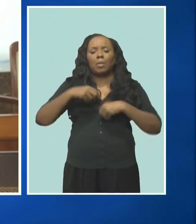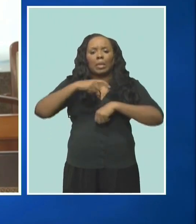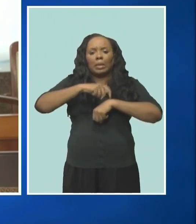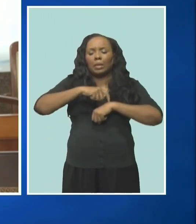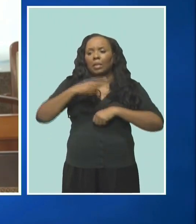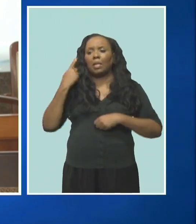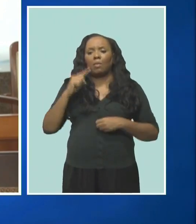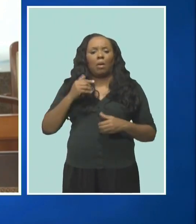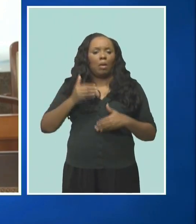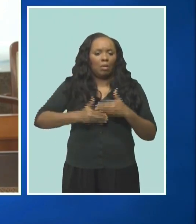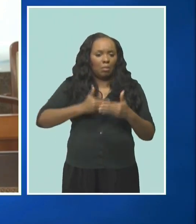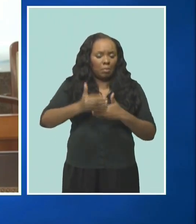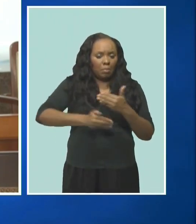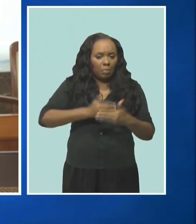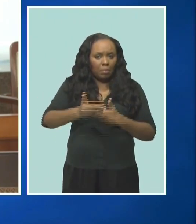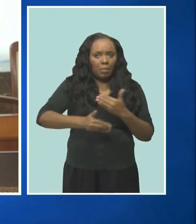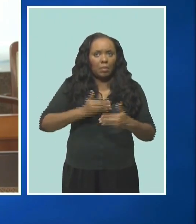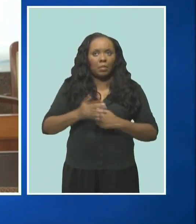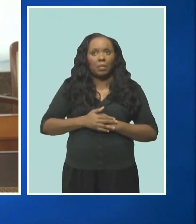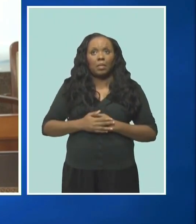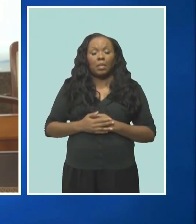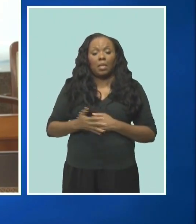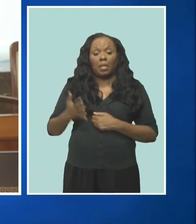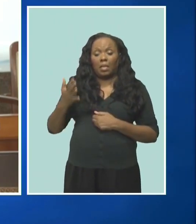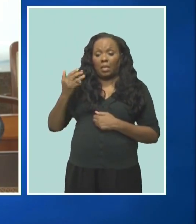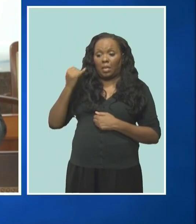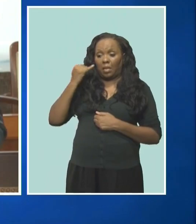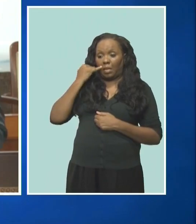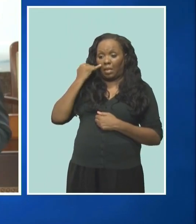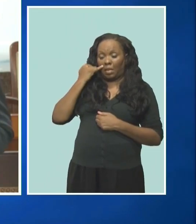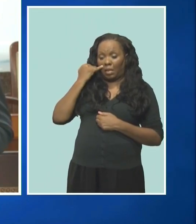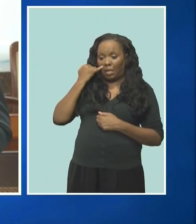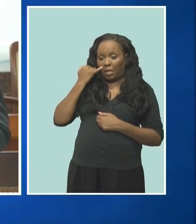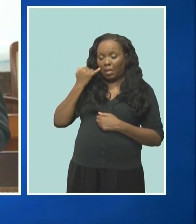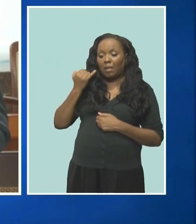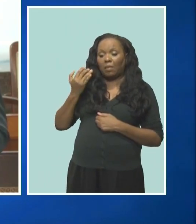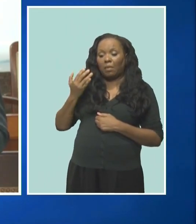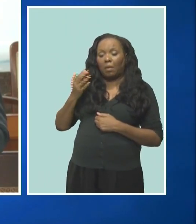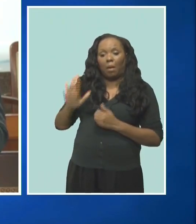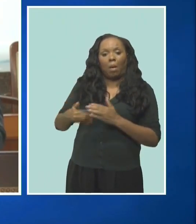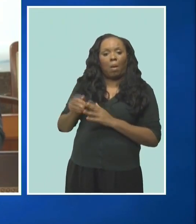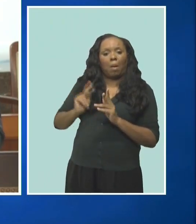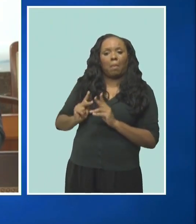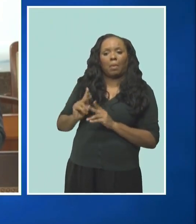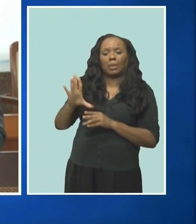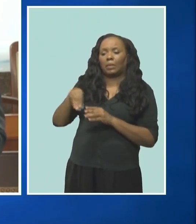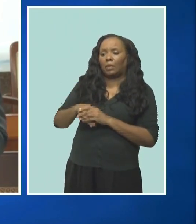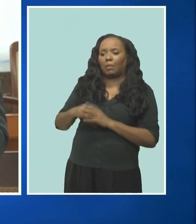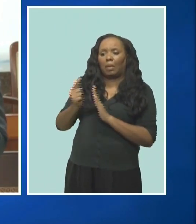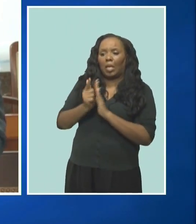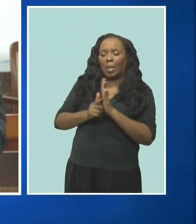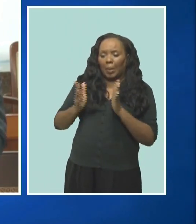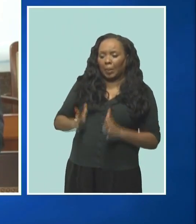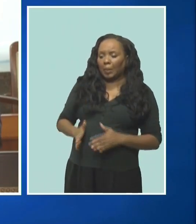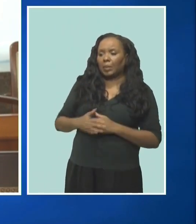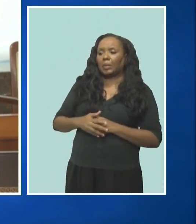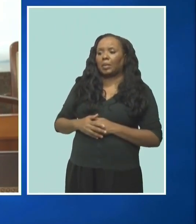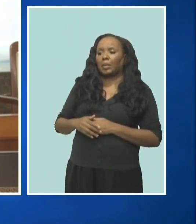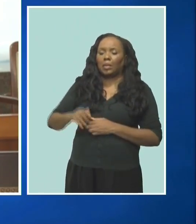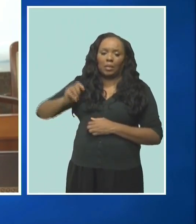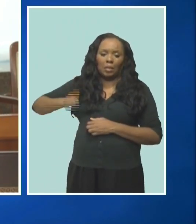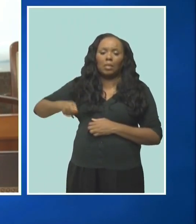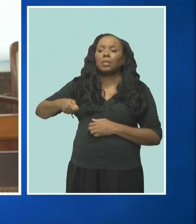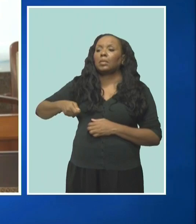The concept is if I can free up my prosecutors and my judges by having deals done with